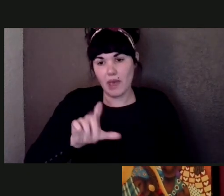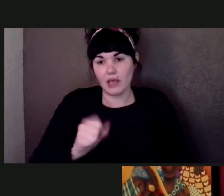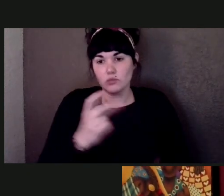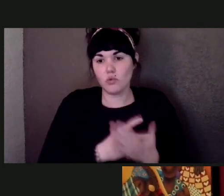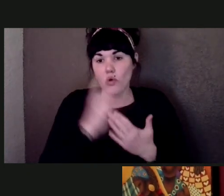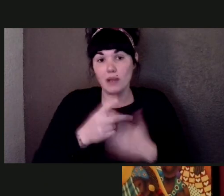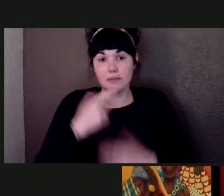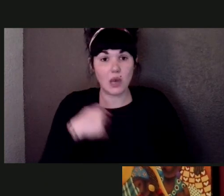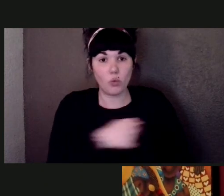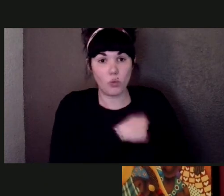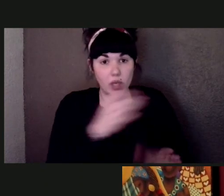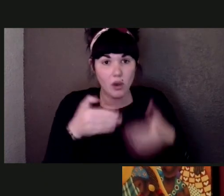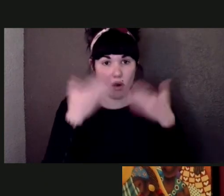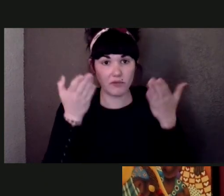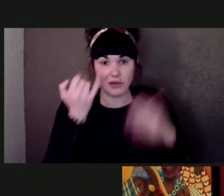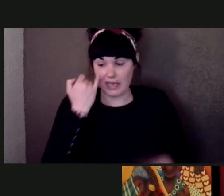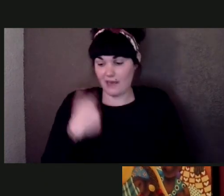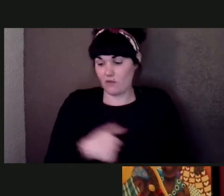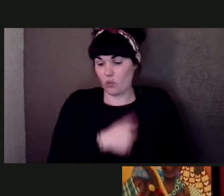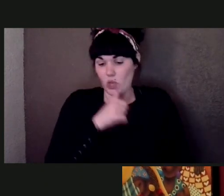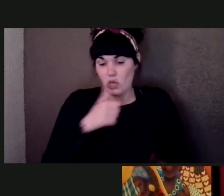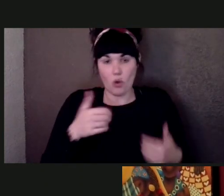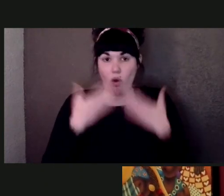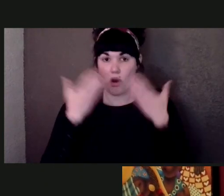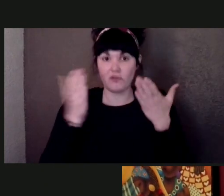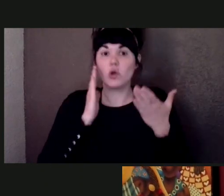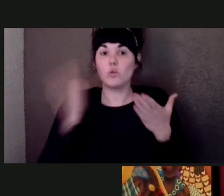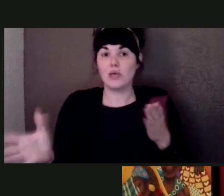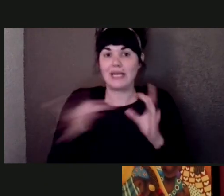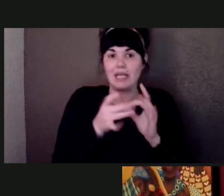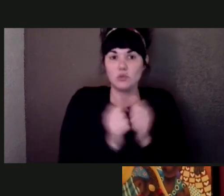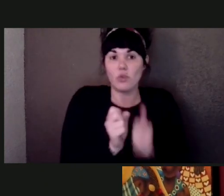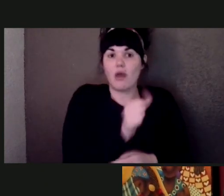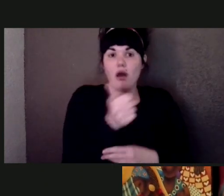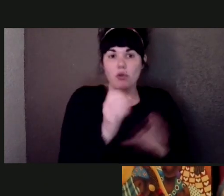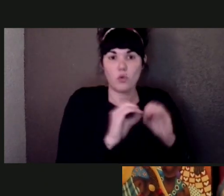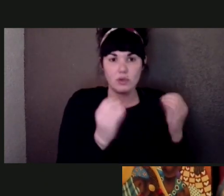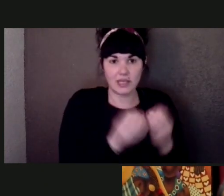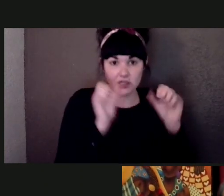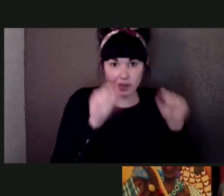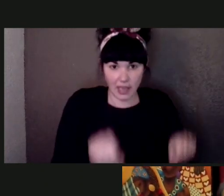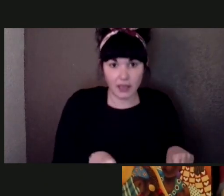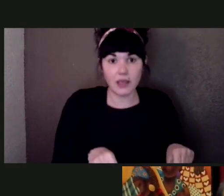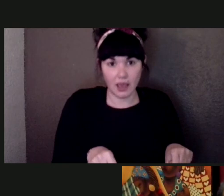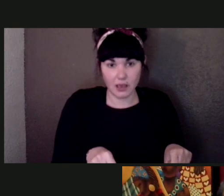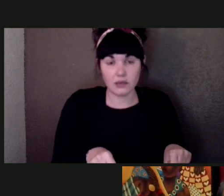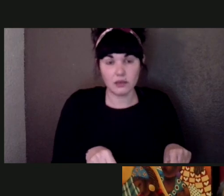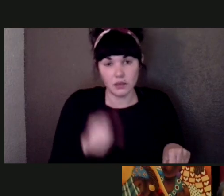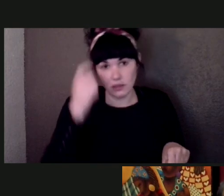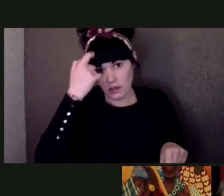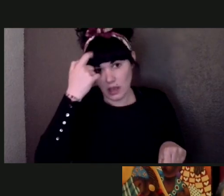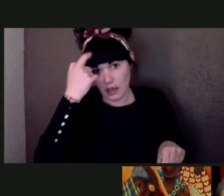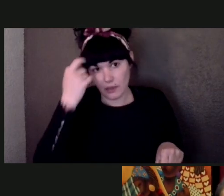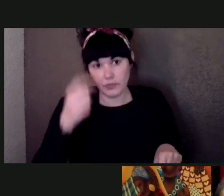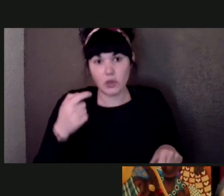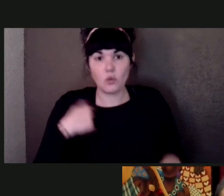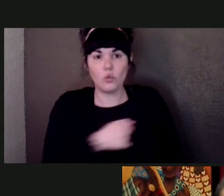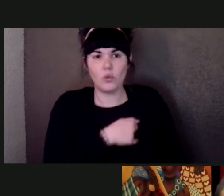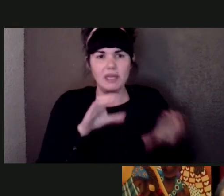definitely, uh, align you with some organizations that do offer them, but we do chess right now. We just had an article in the free press that talked about